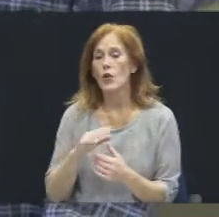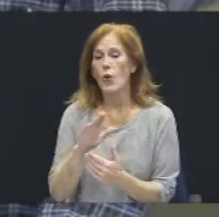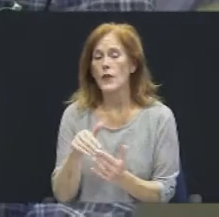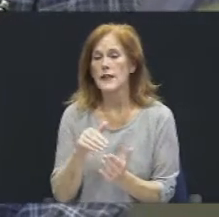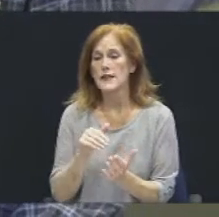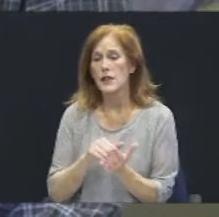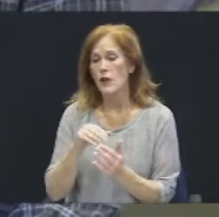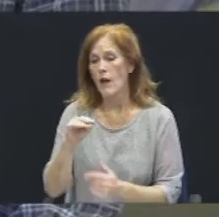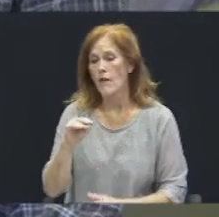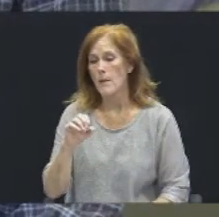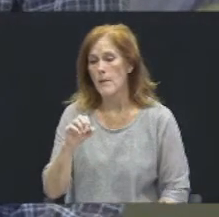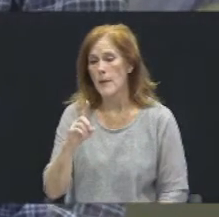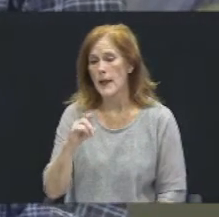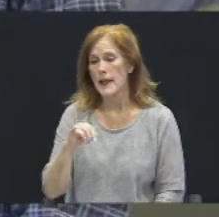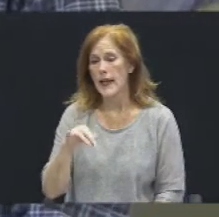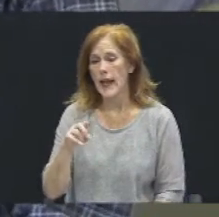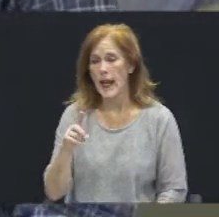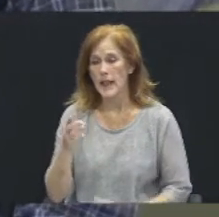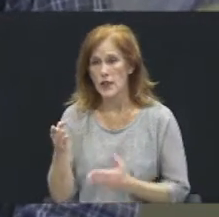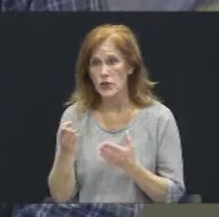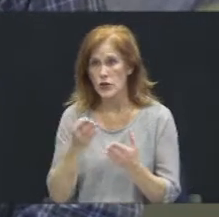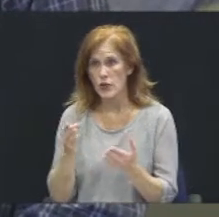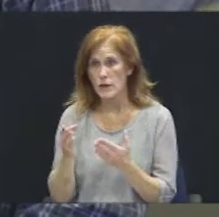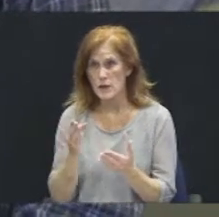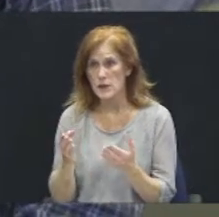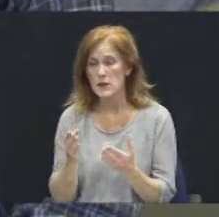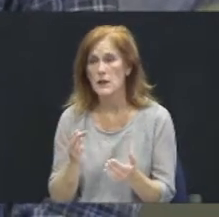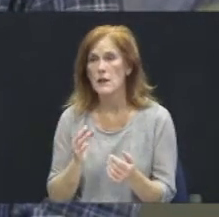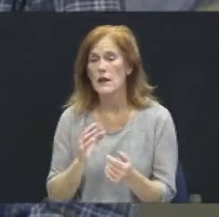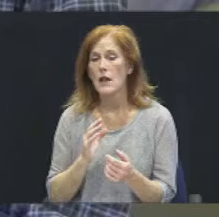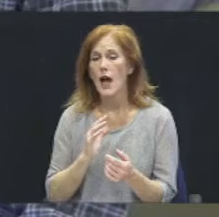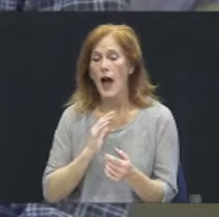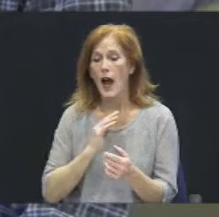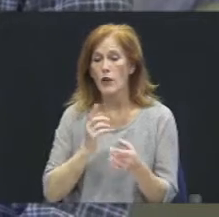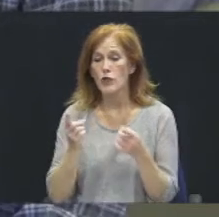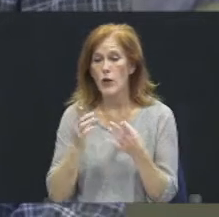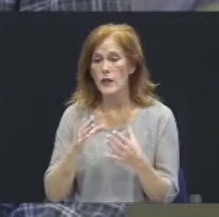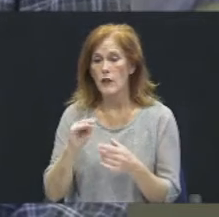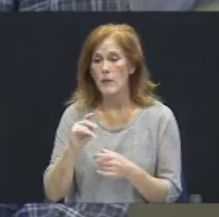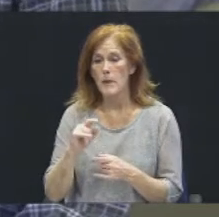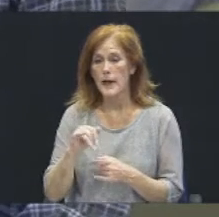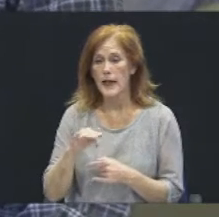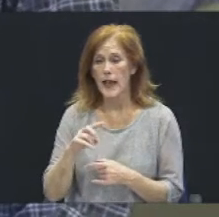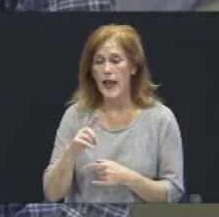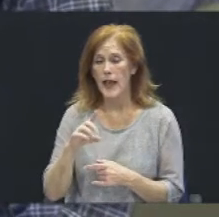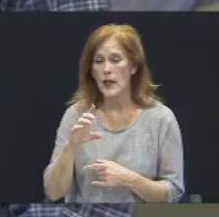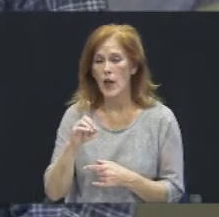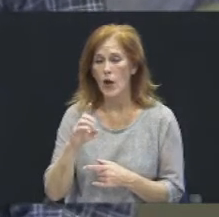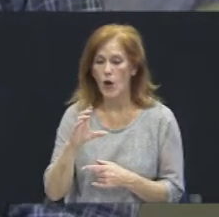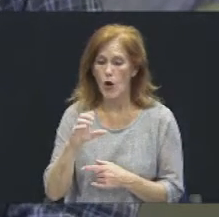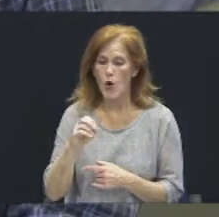Medicaid Services, our outgoing director of Medicaid, Courtney Miller, was able to